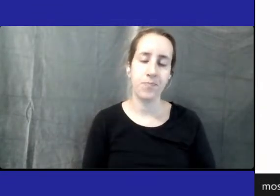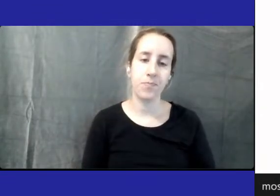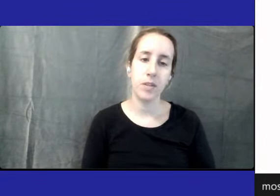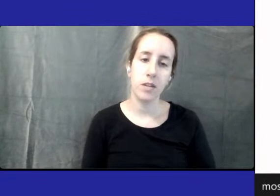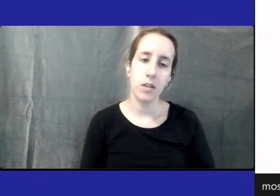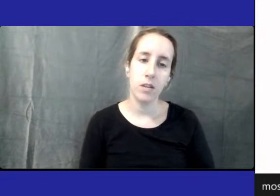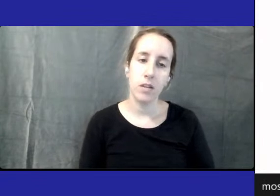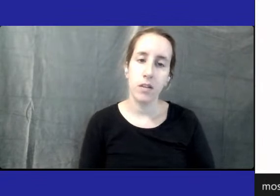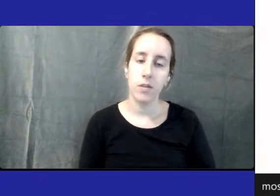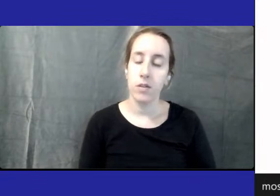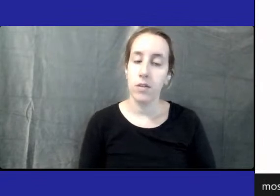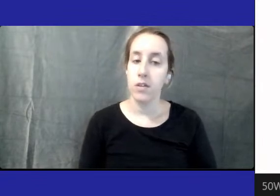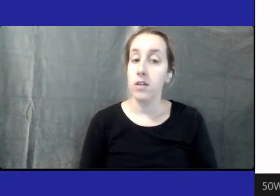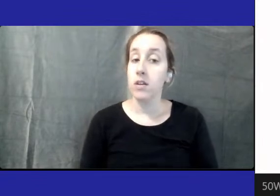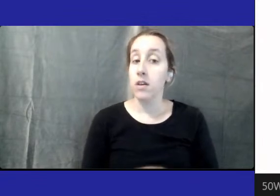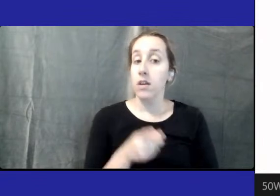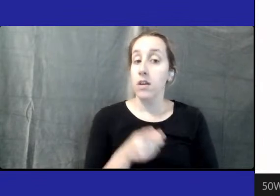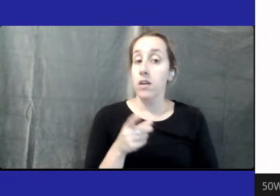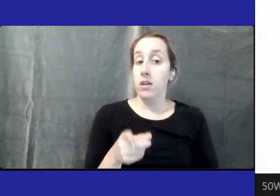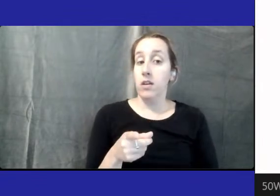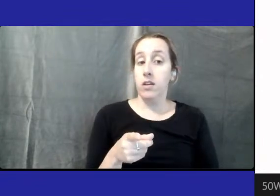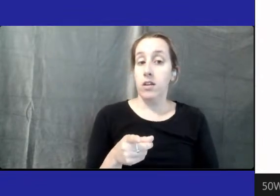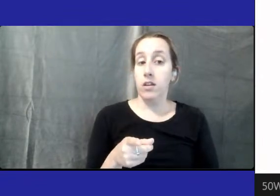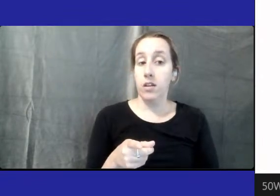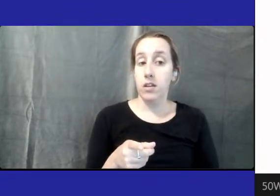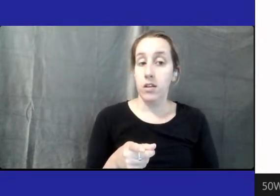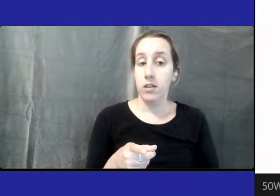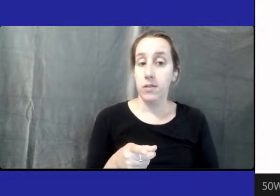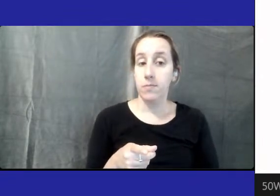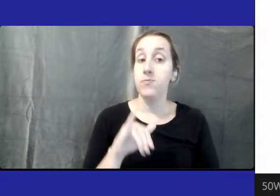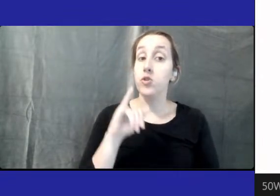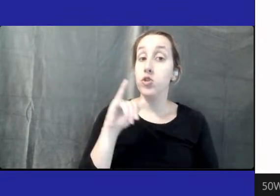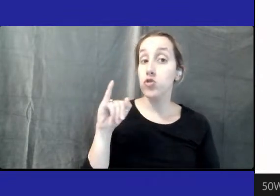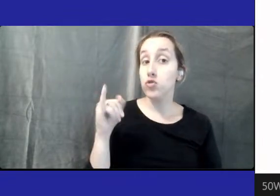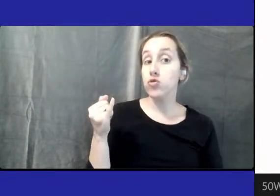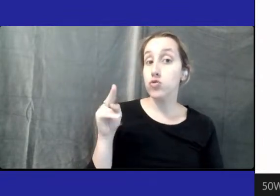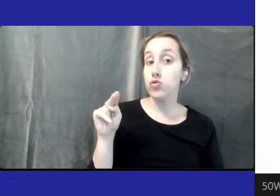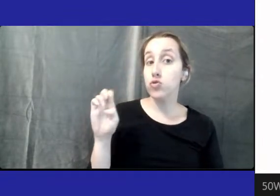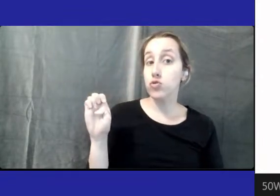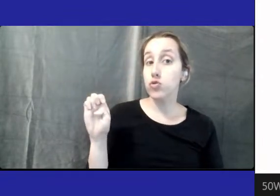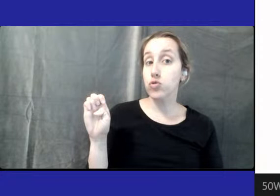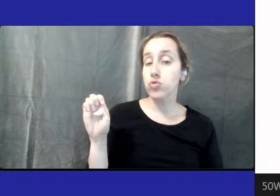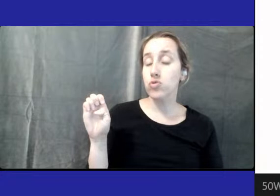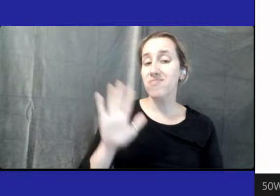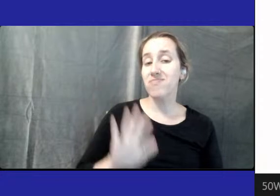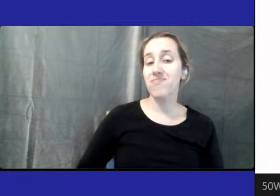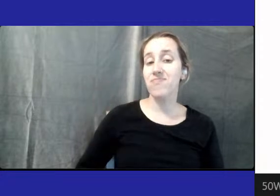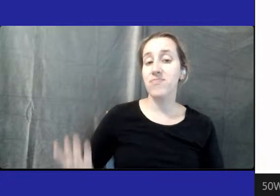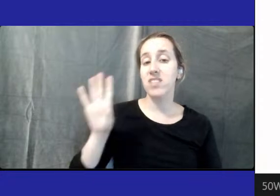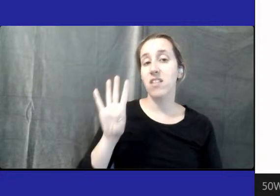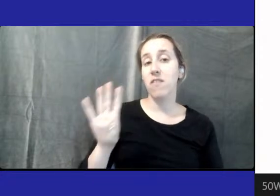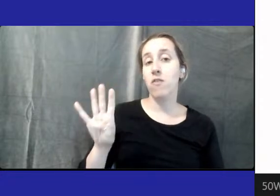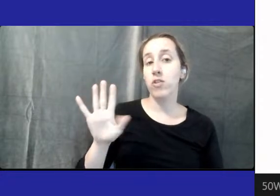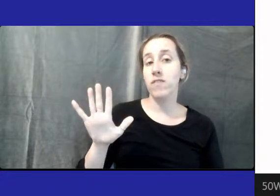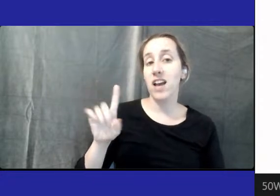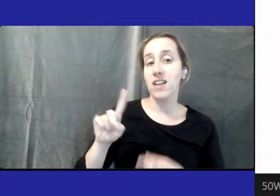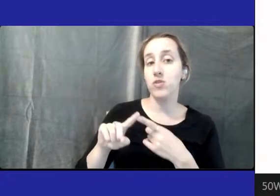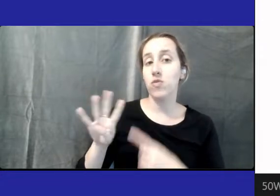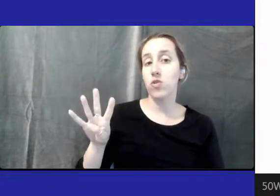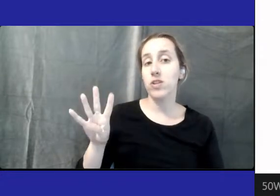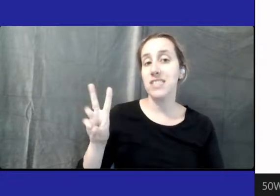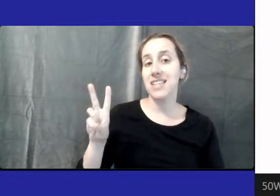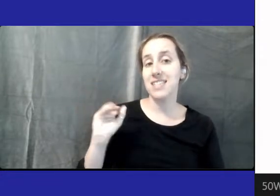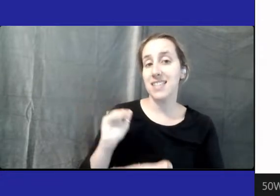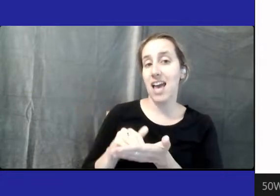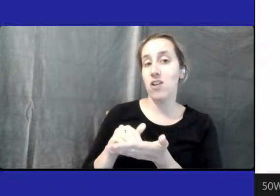So the number for June was, I said, about 45 to 46,000 members. That number moves a little